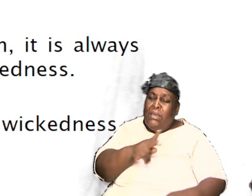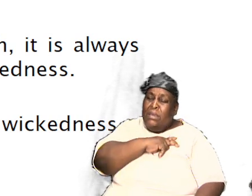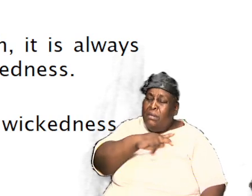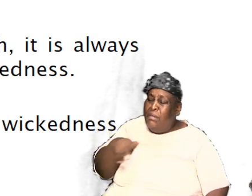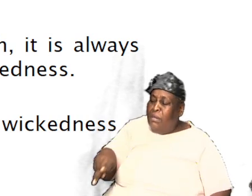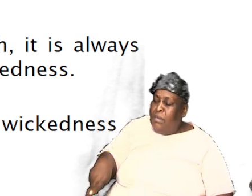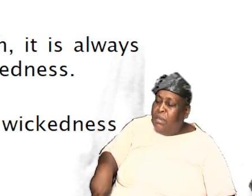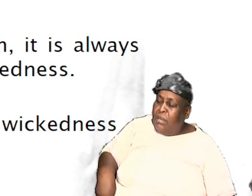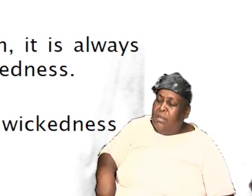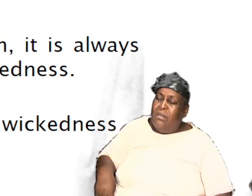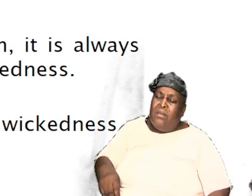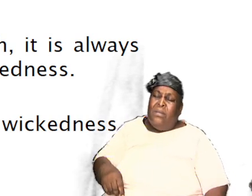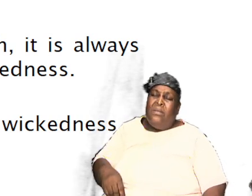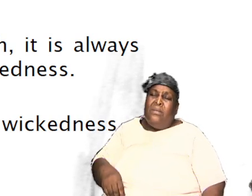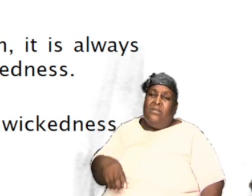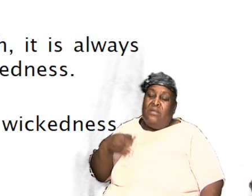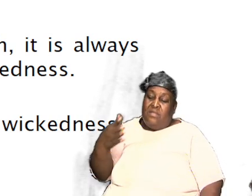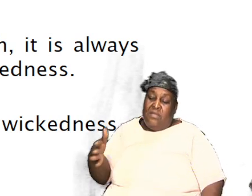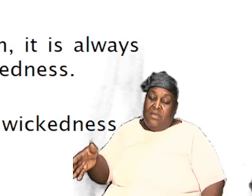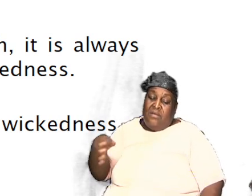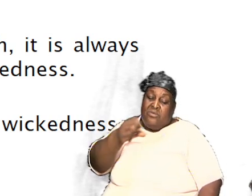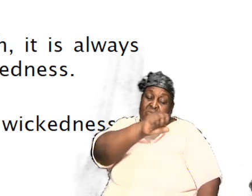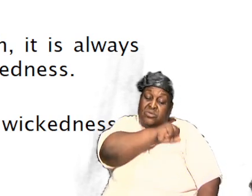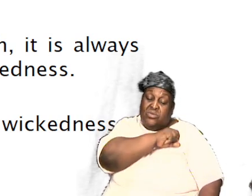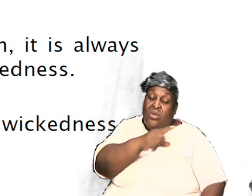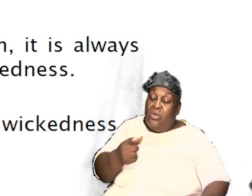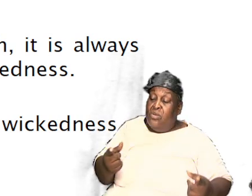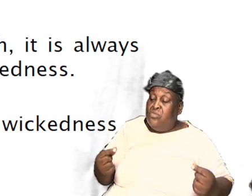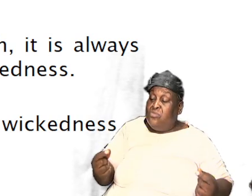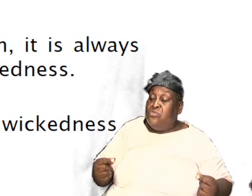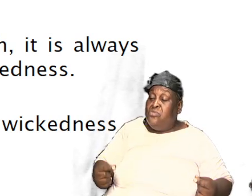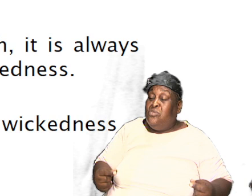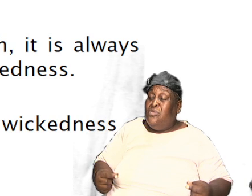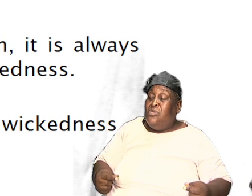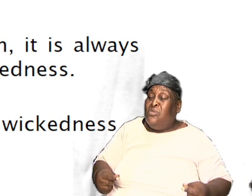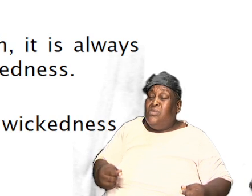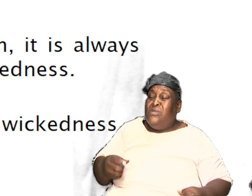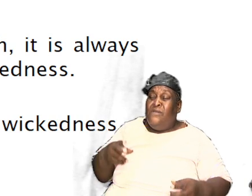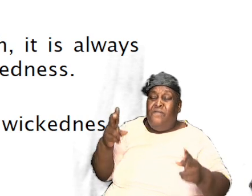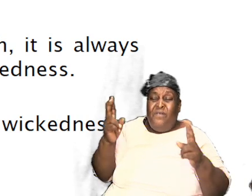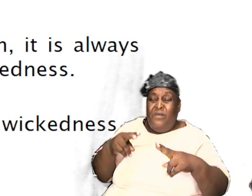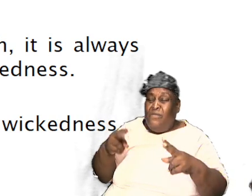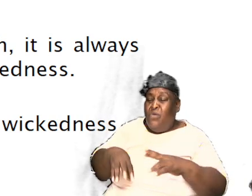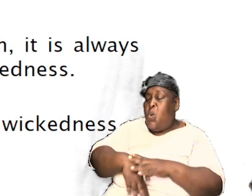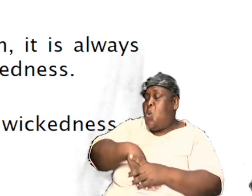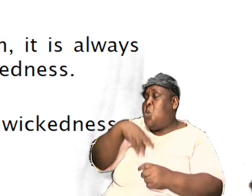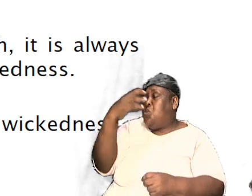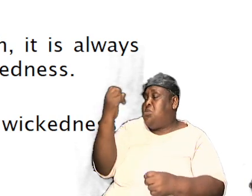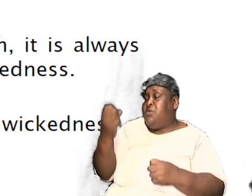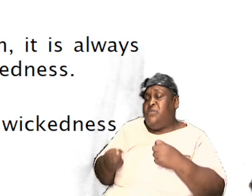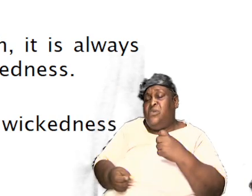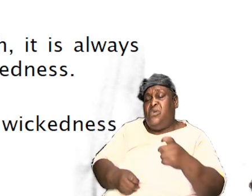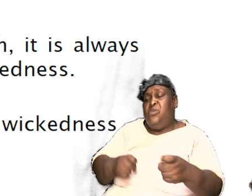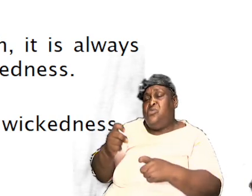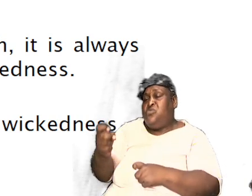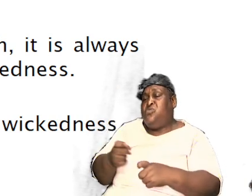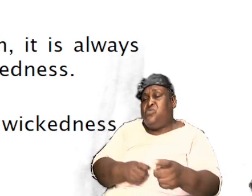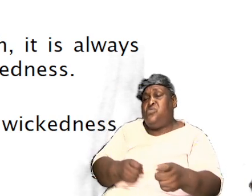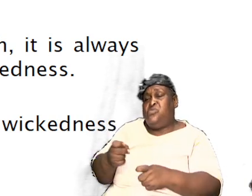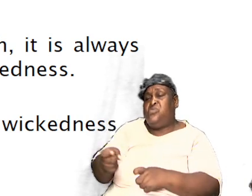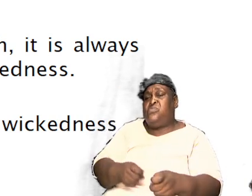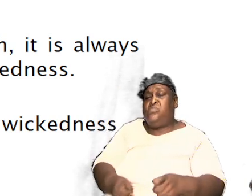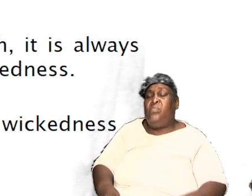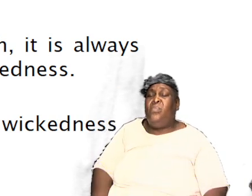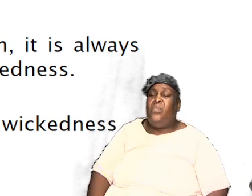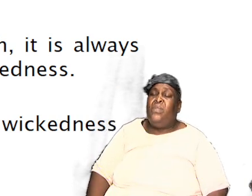because the thing that Paul was doing was at the height of wickedness. It